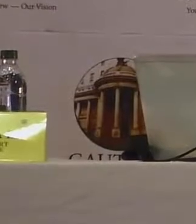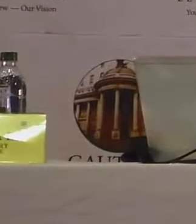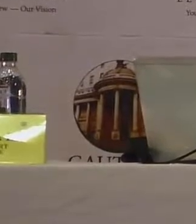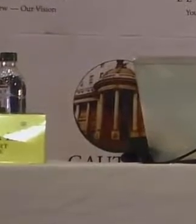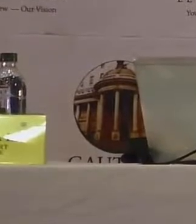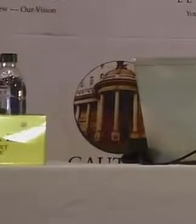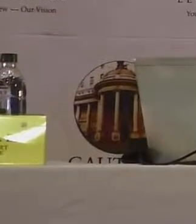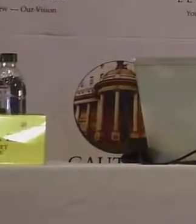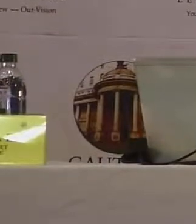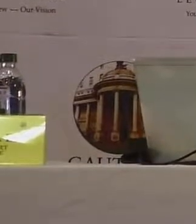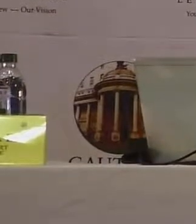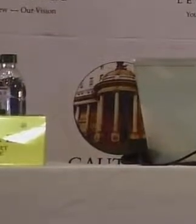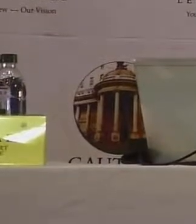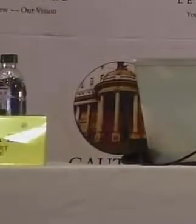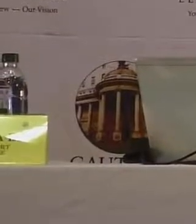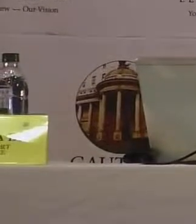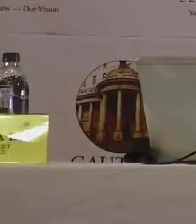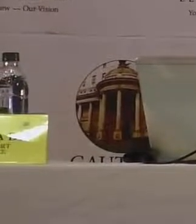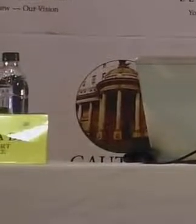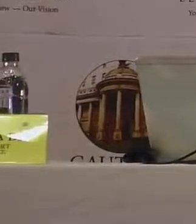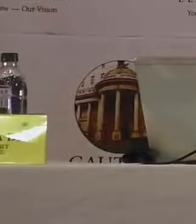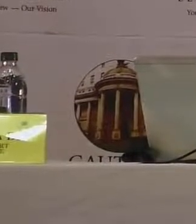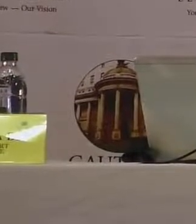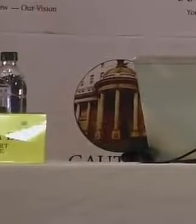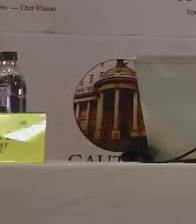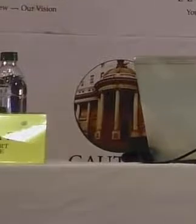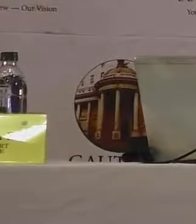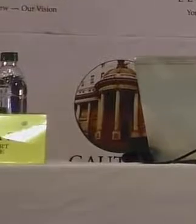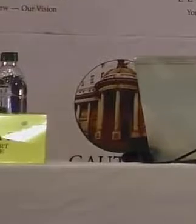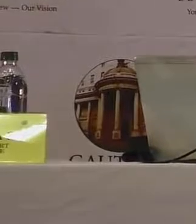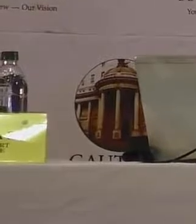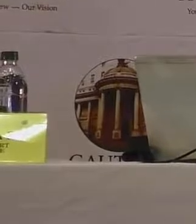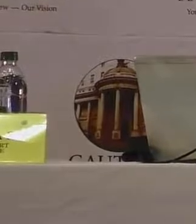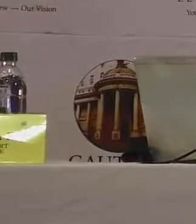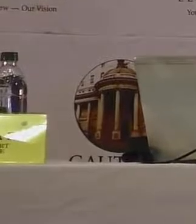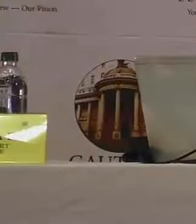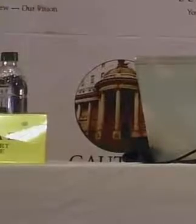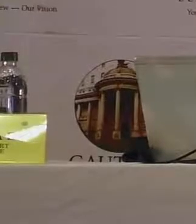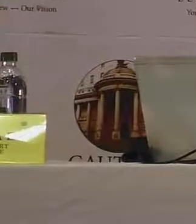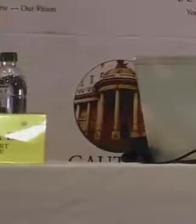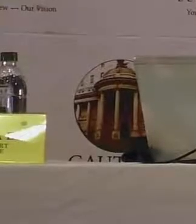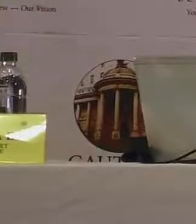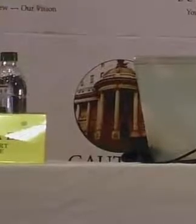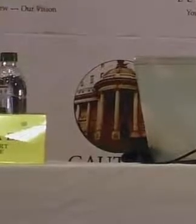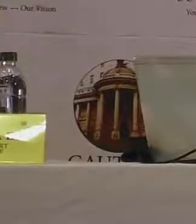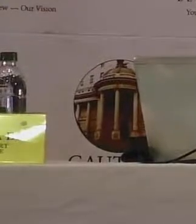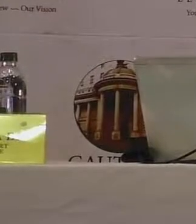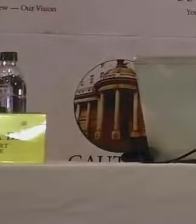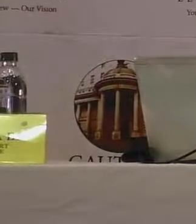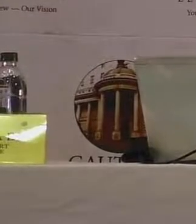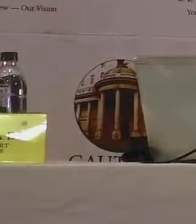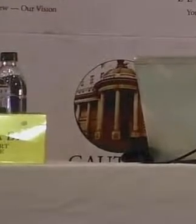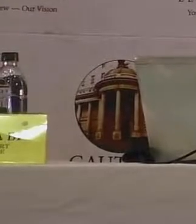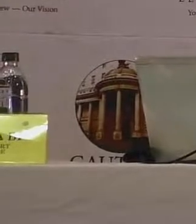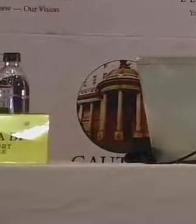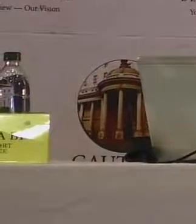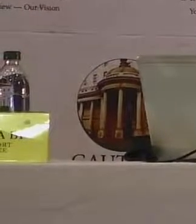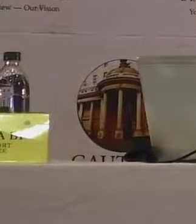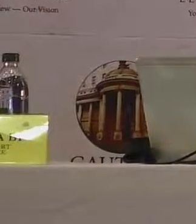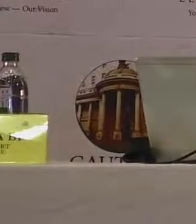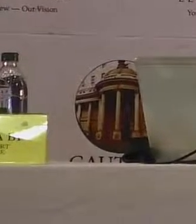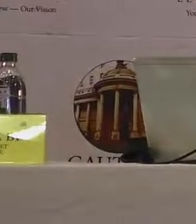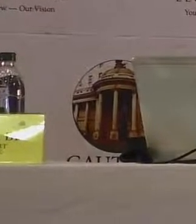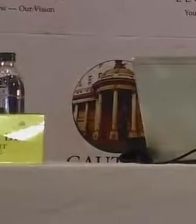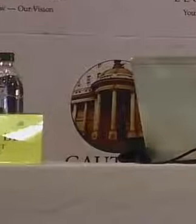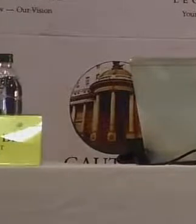Thanks very much, Stembiso. Can I check with other members of the committee whether there's any apologies that they have to submit?